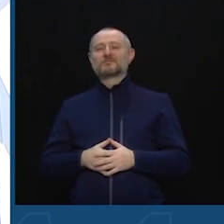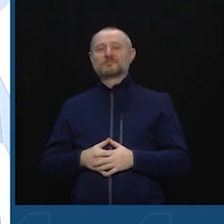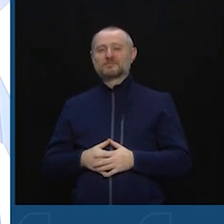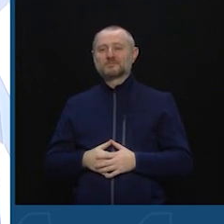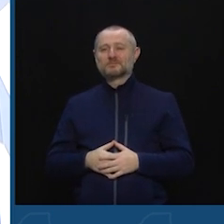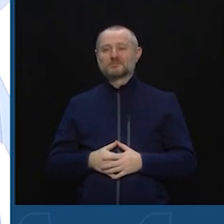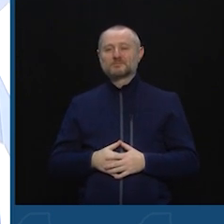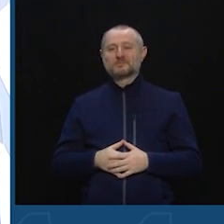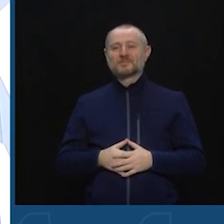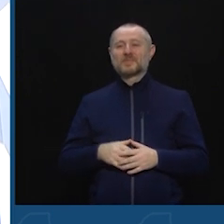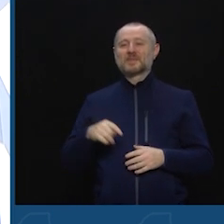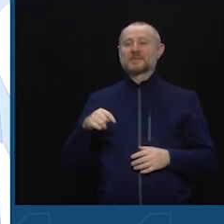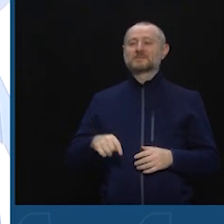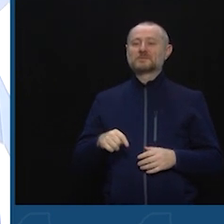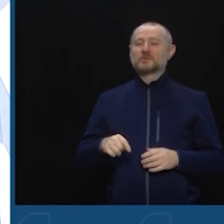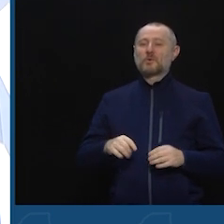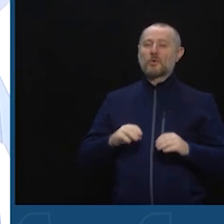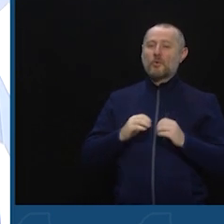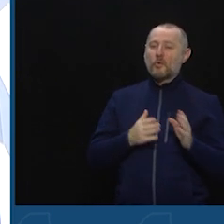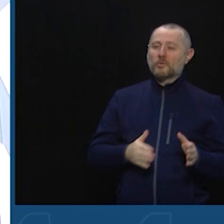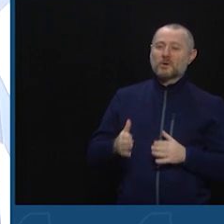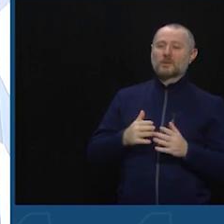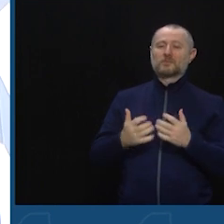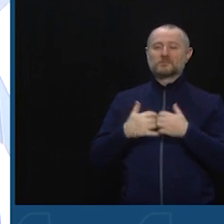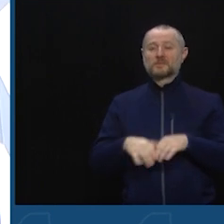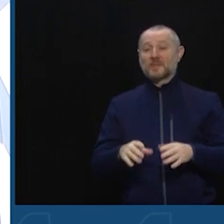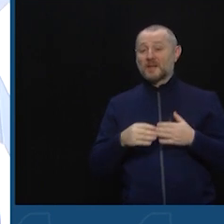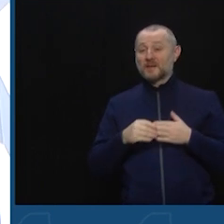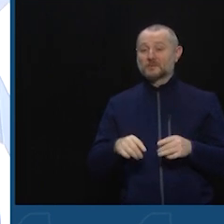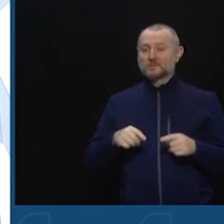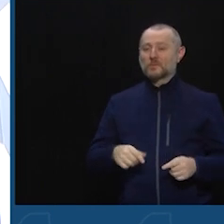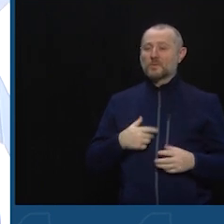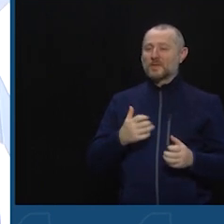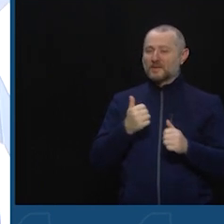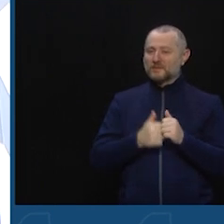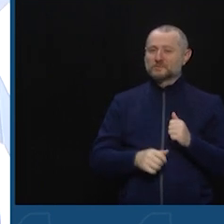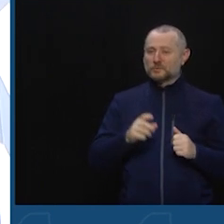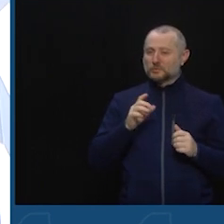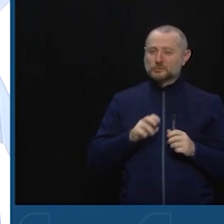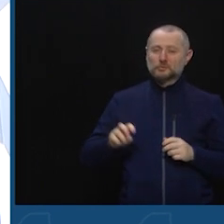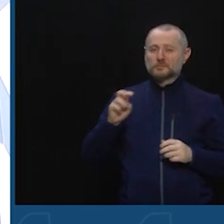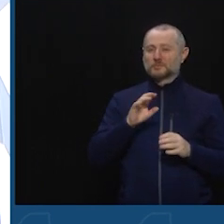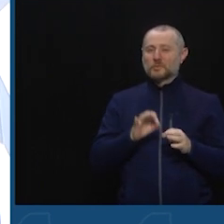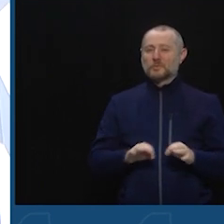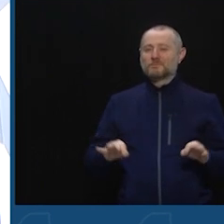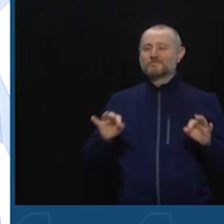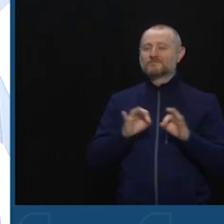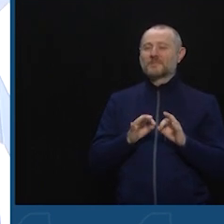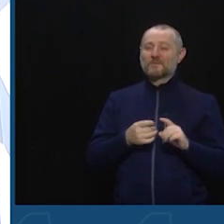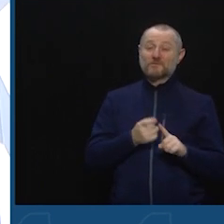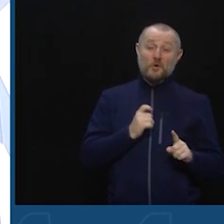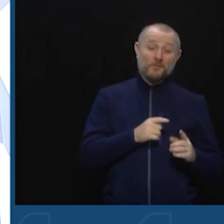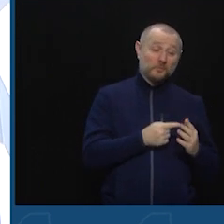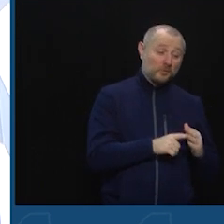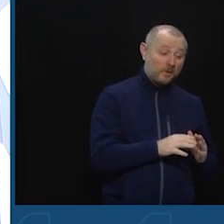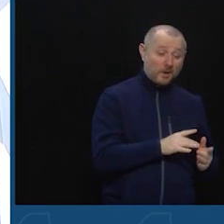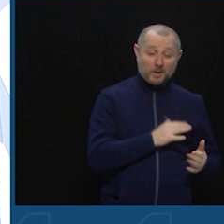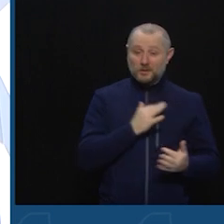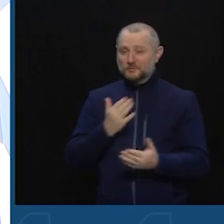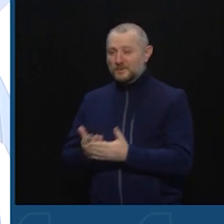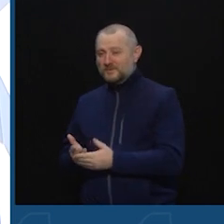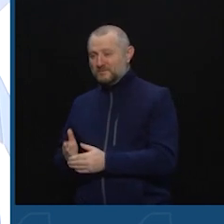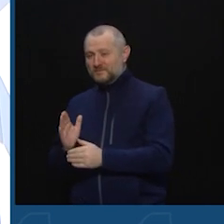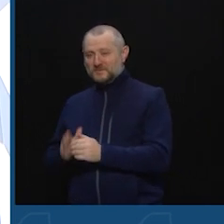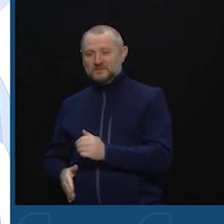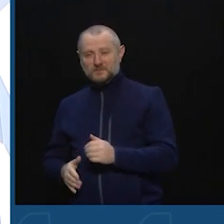drives us as an organization is making every journey count for our guests from start to finish, and we know that our work does not end